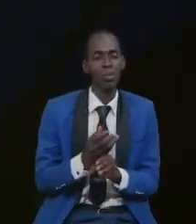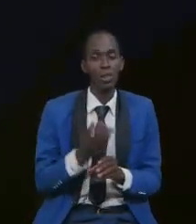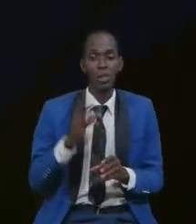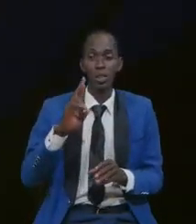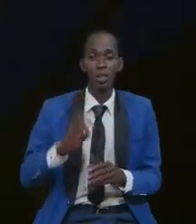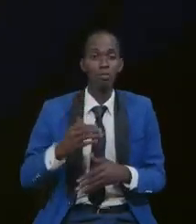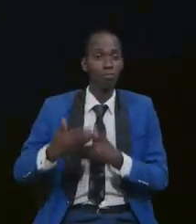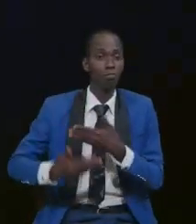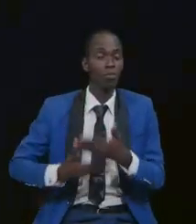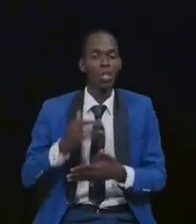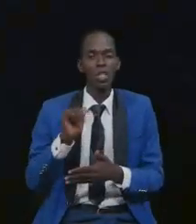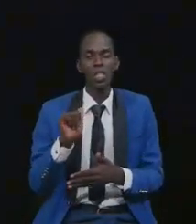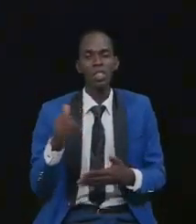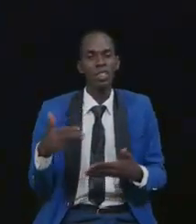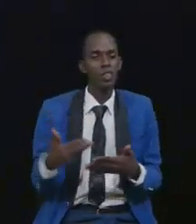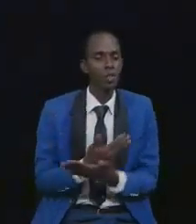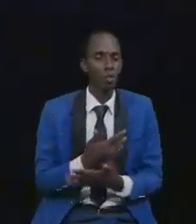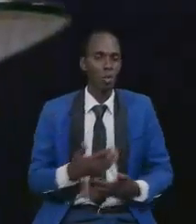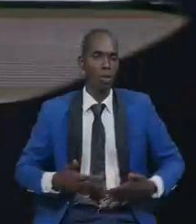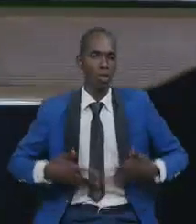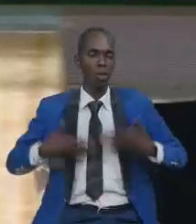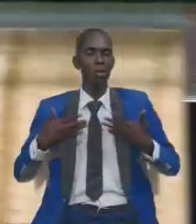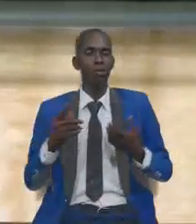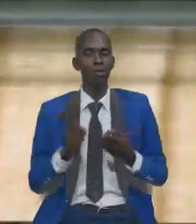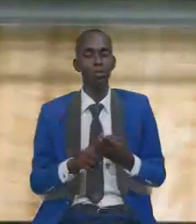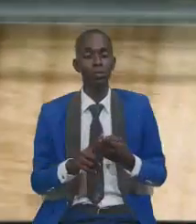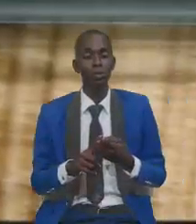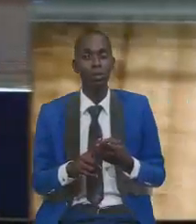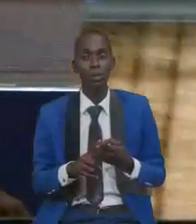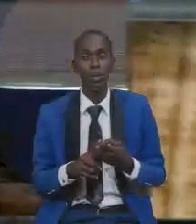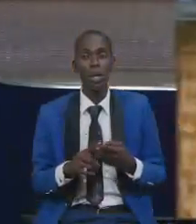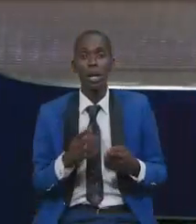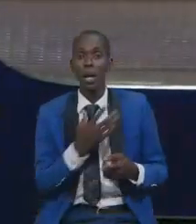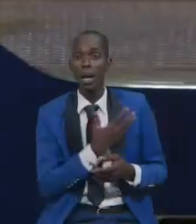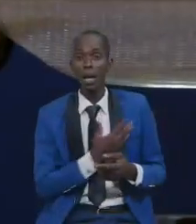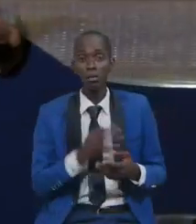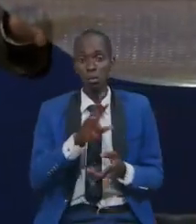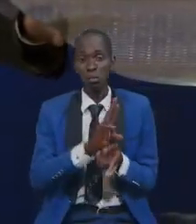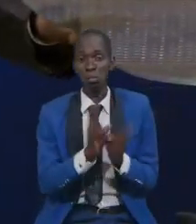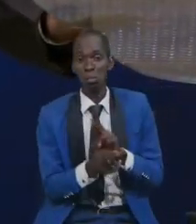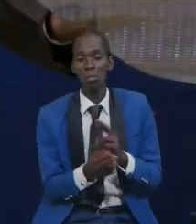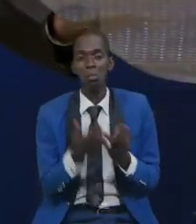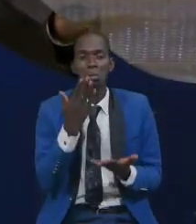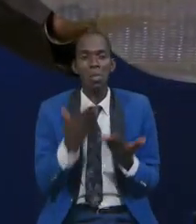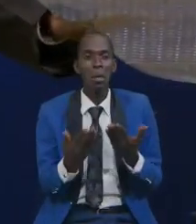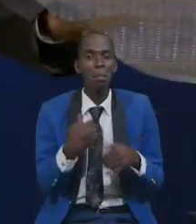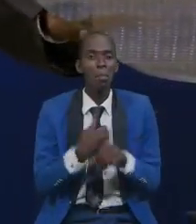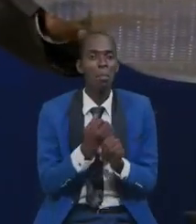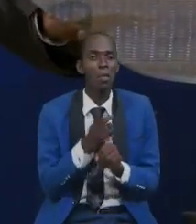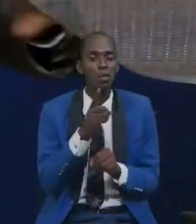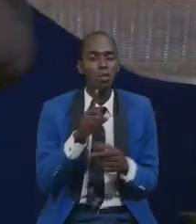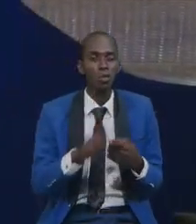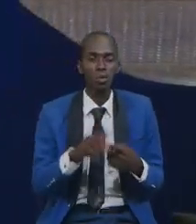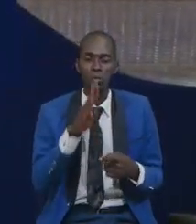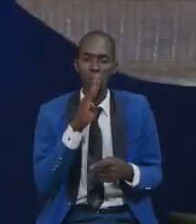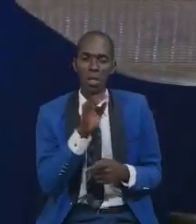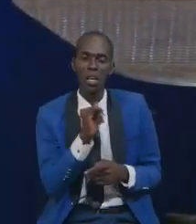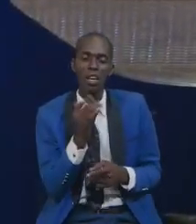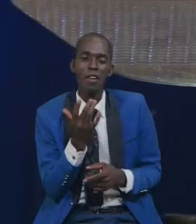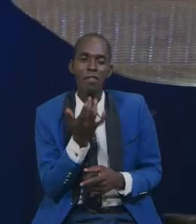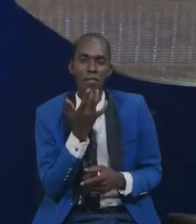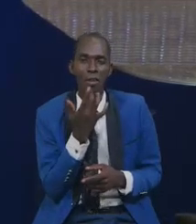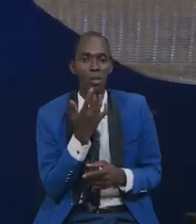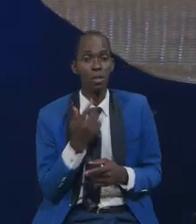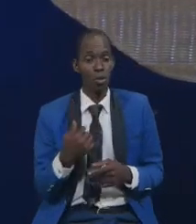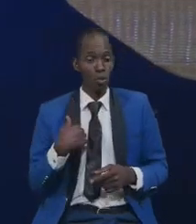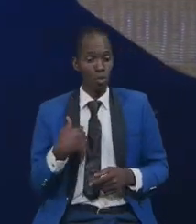new approach to life. Your repentance might make you to be a favorite of God, just like we have